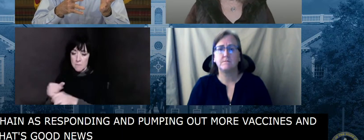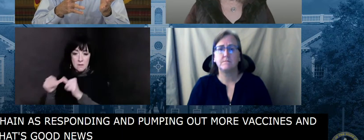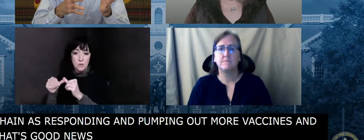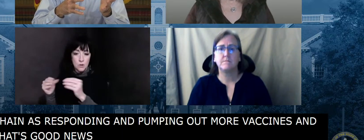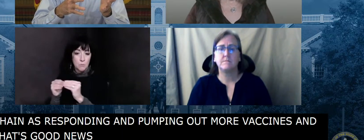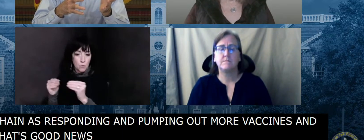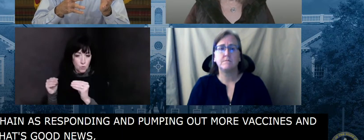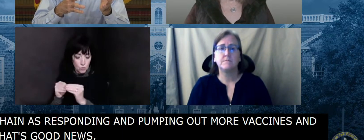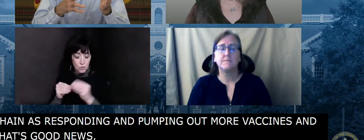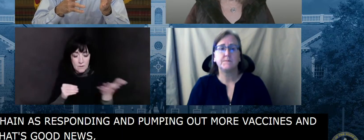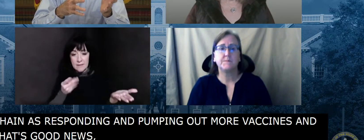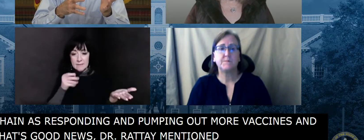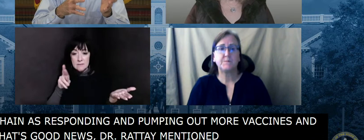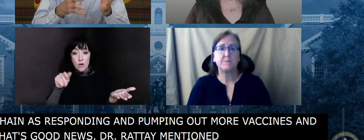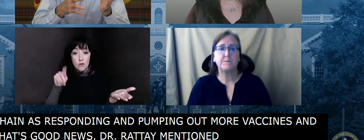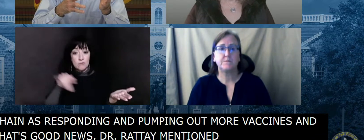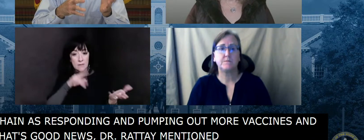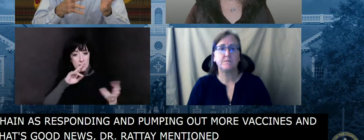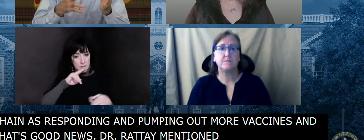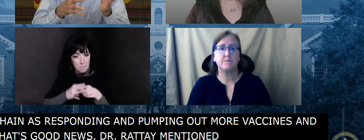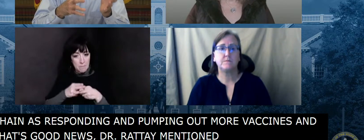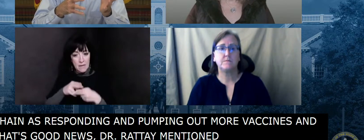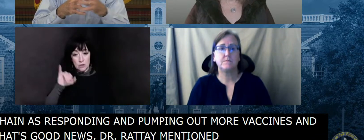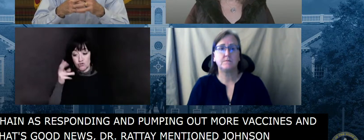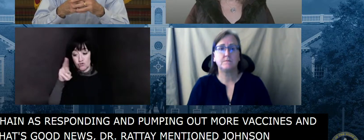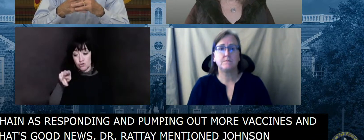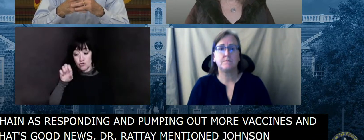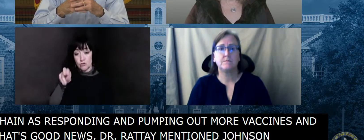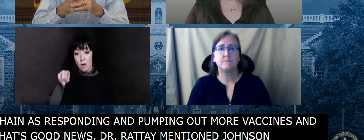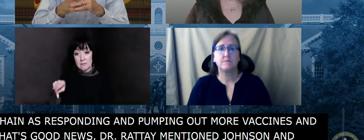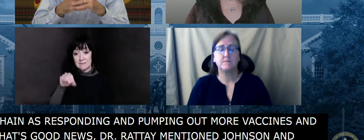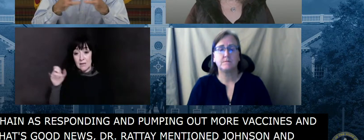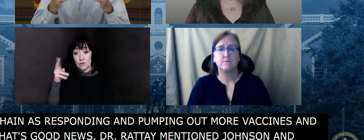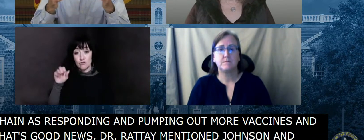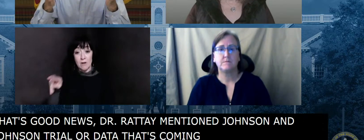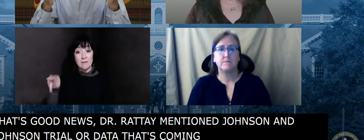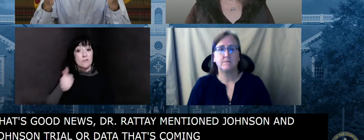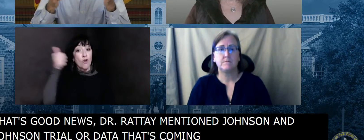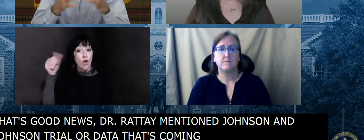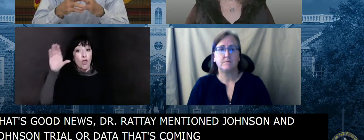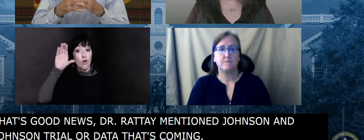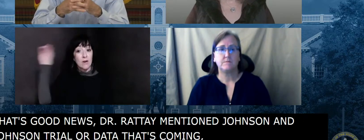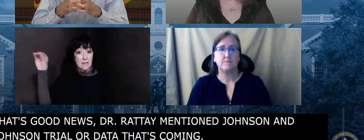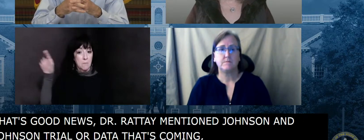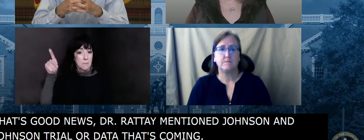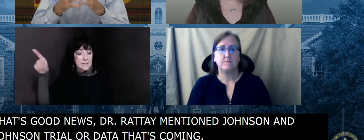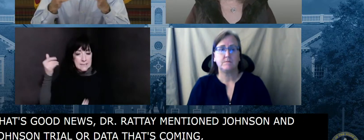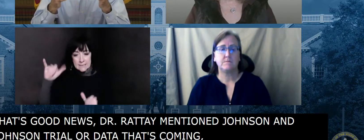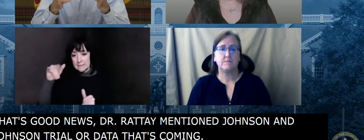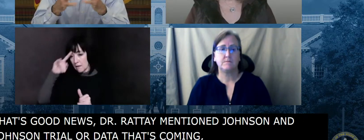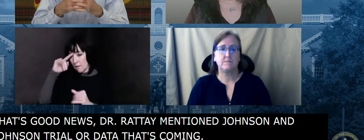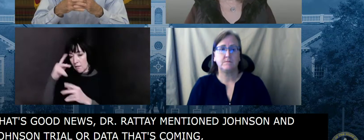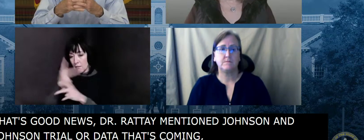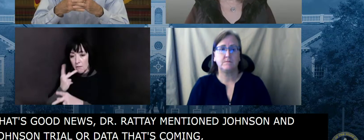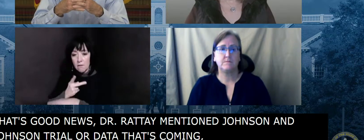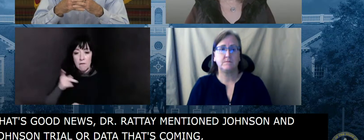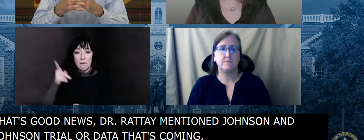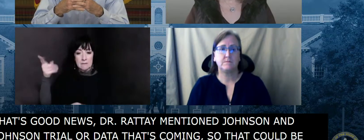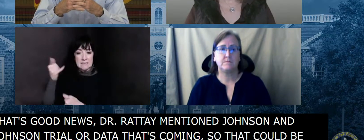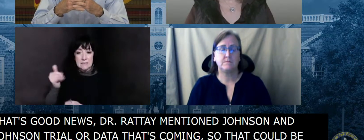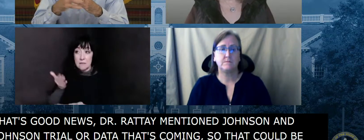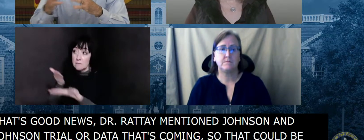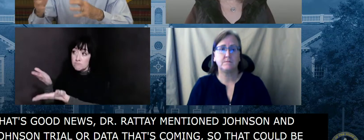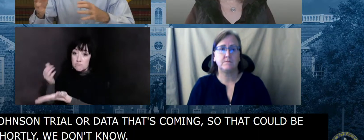Johnson trial or data that's coming. So that could be, shortly, we don't know.